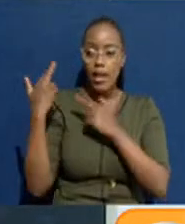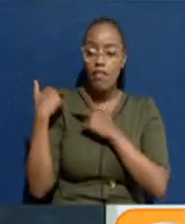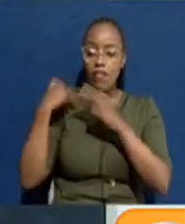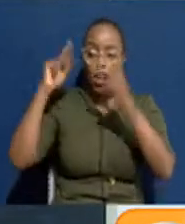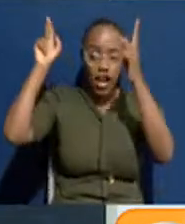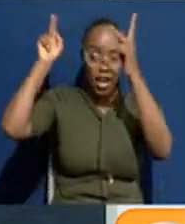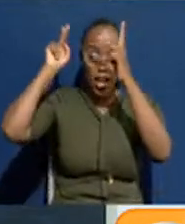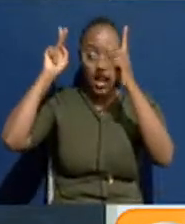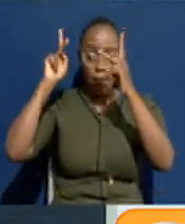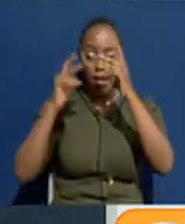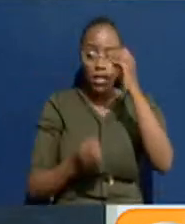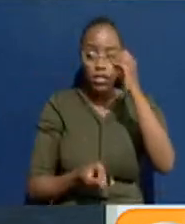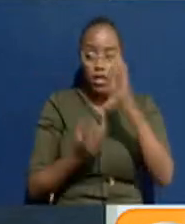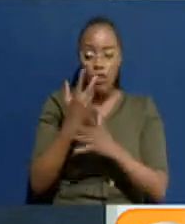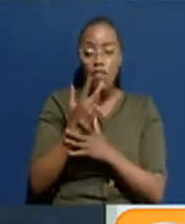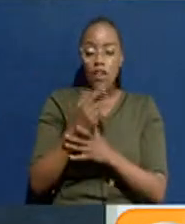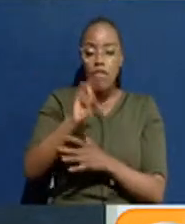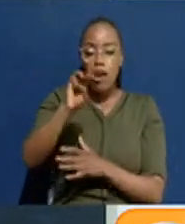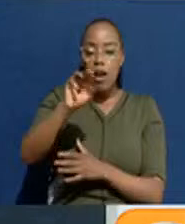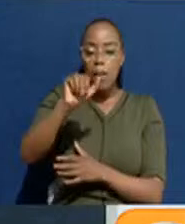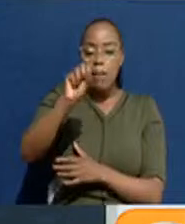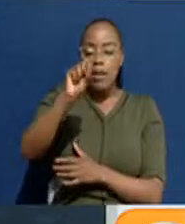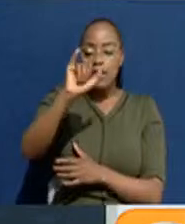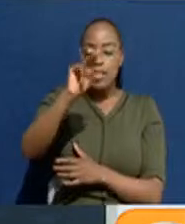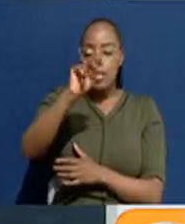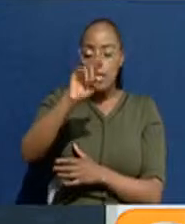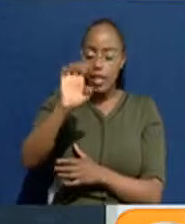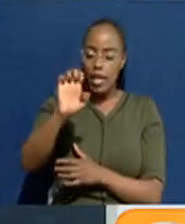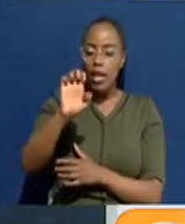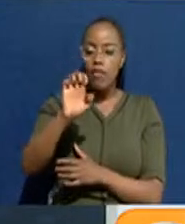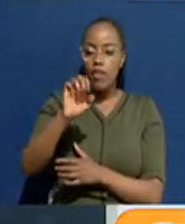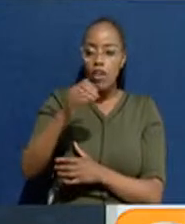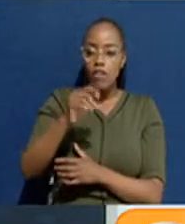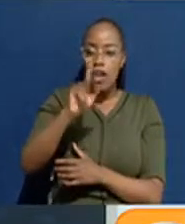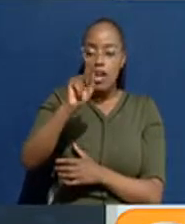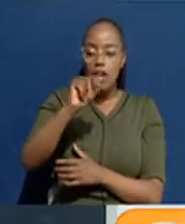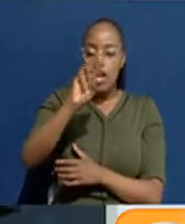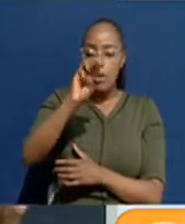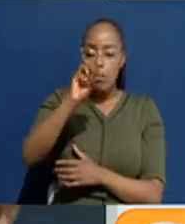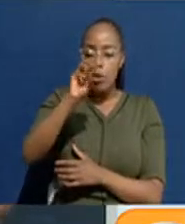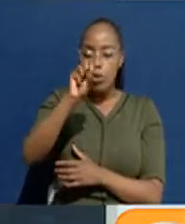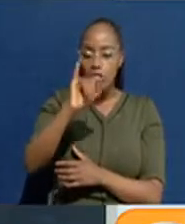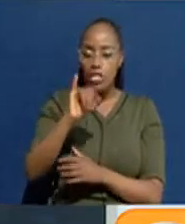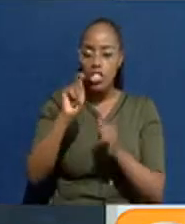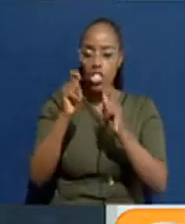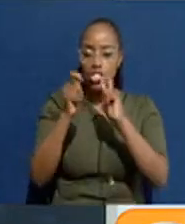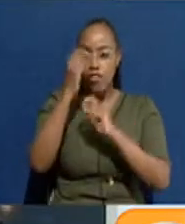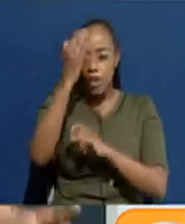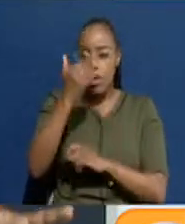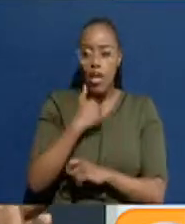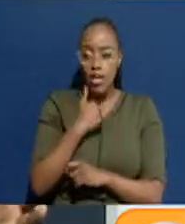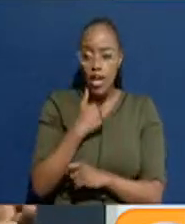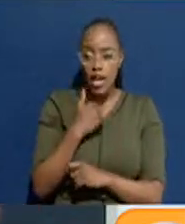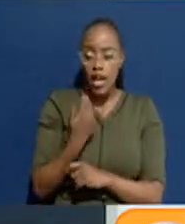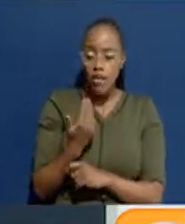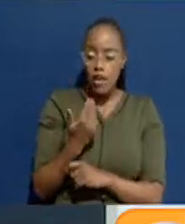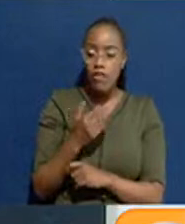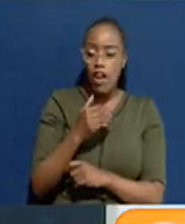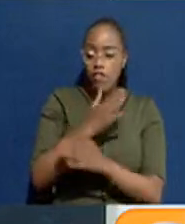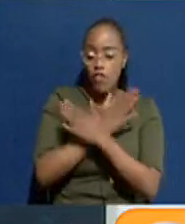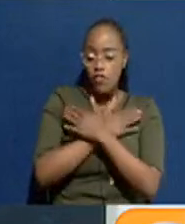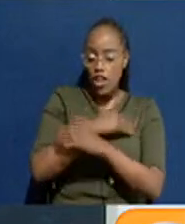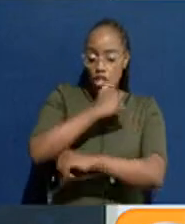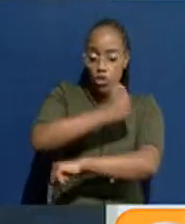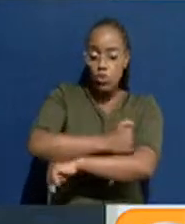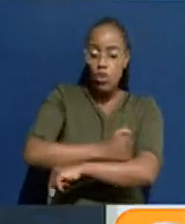Kakamega is a product of Masinde Muliro University. Now Kaimosi, the face of Kaimosi is changing because of Friends School Kaimosi. If we